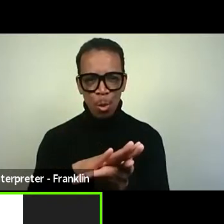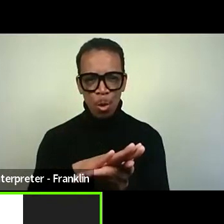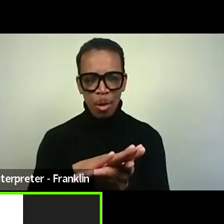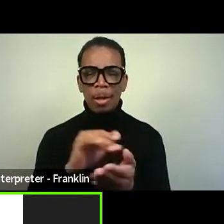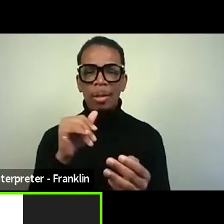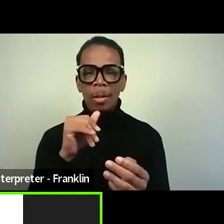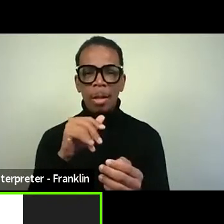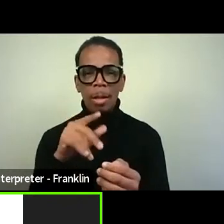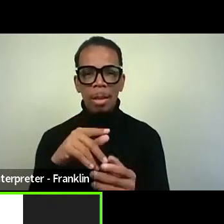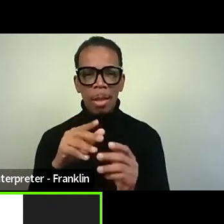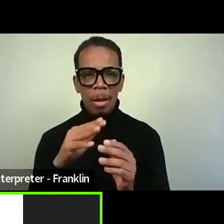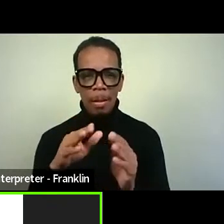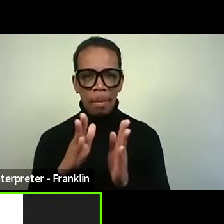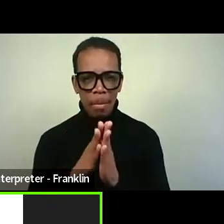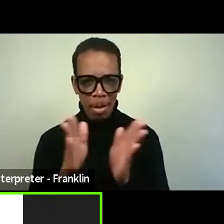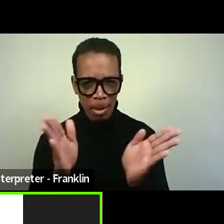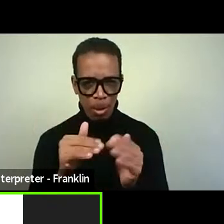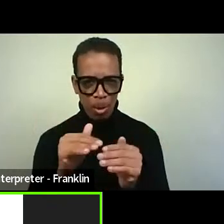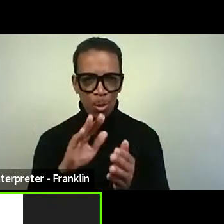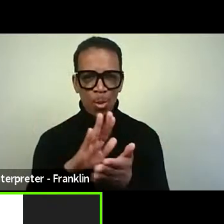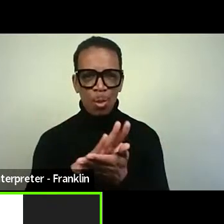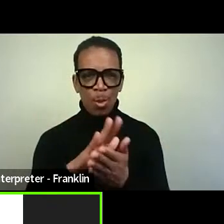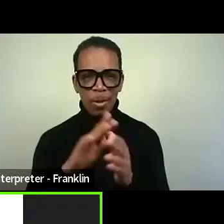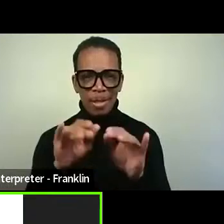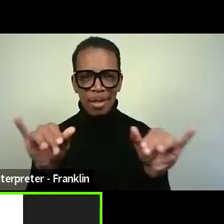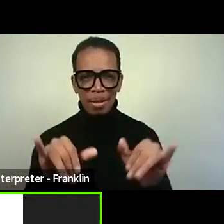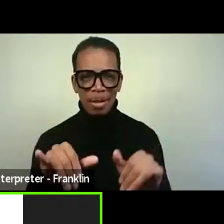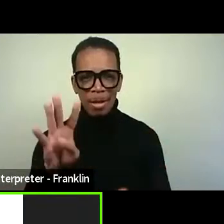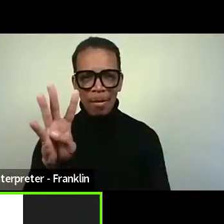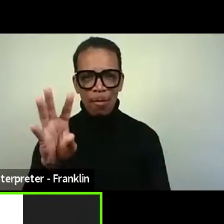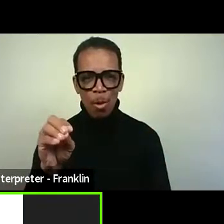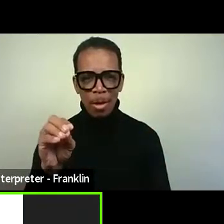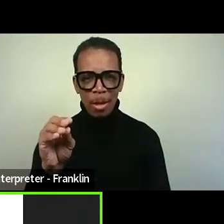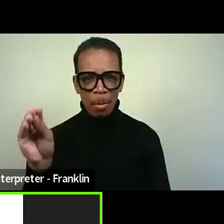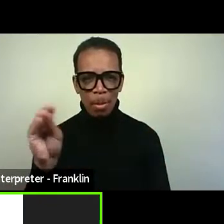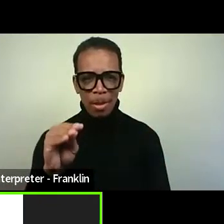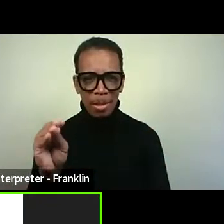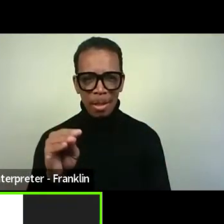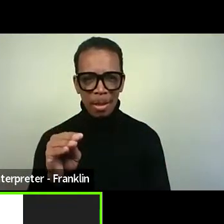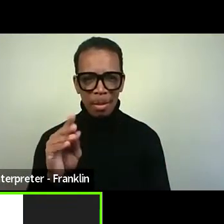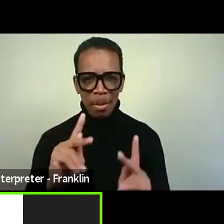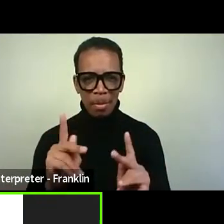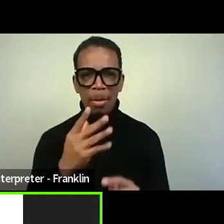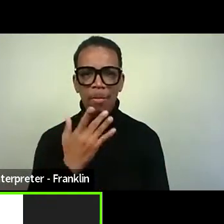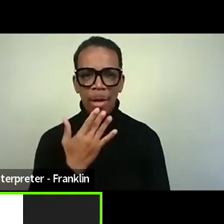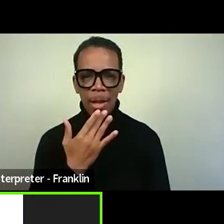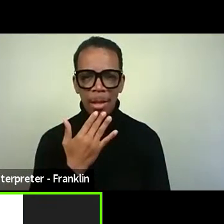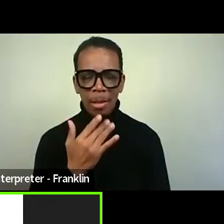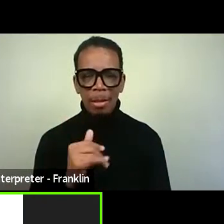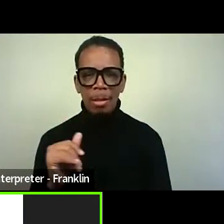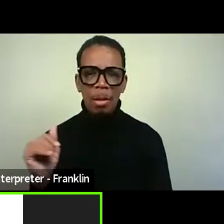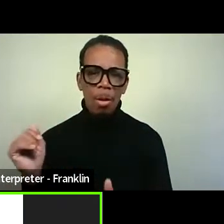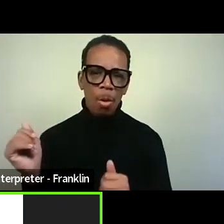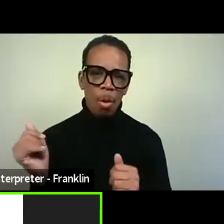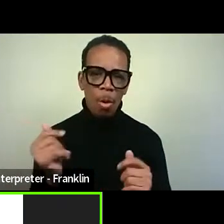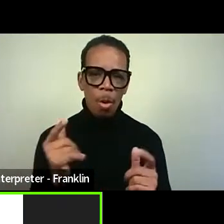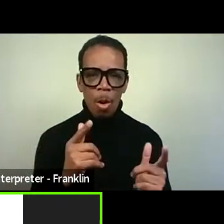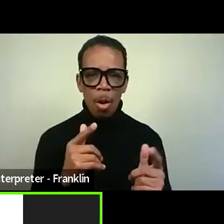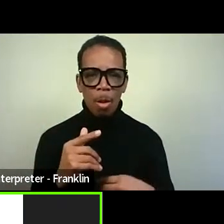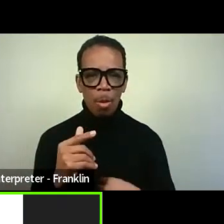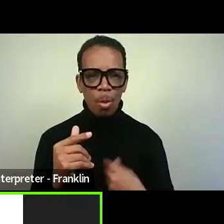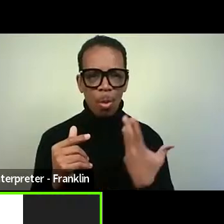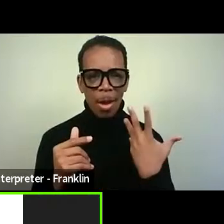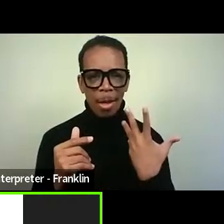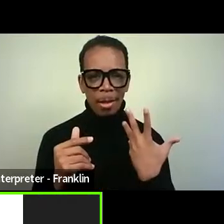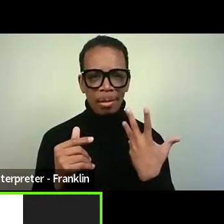public school system is 40% people of color, yet all white